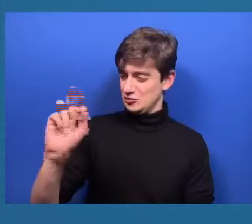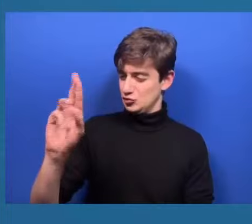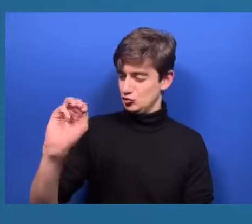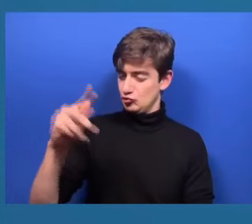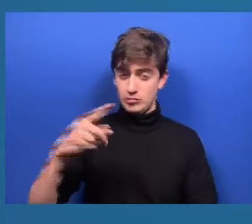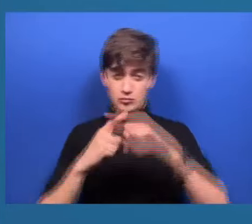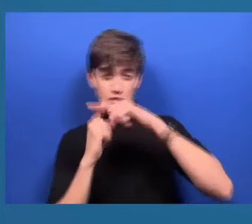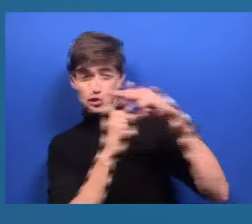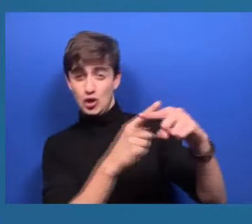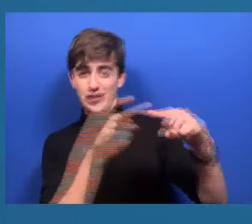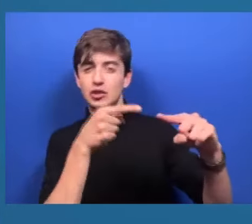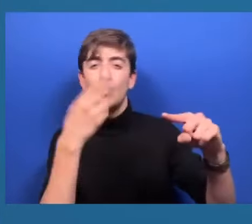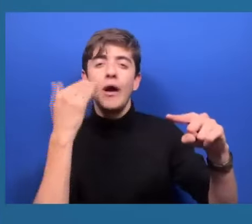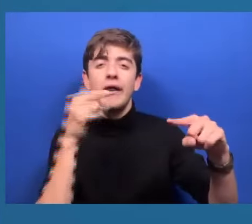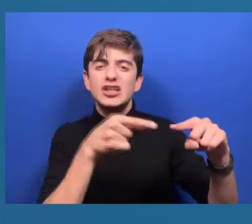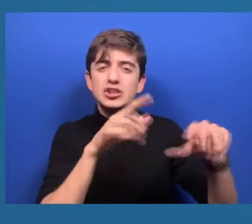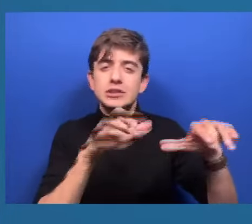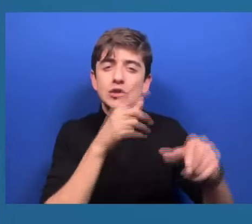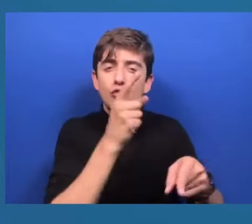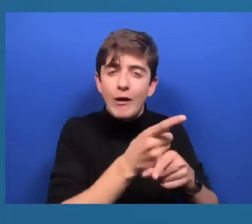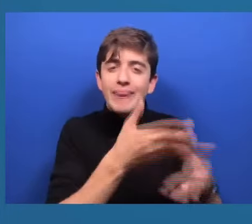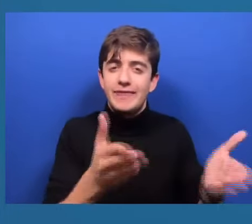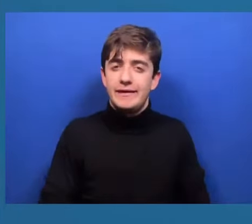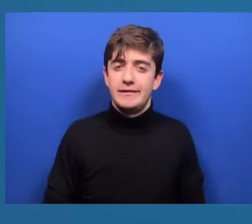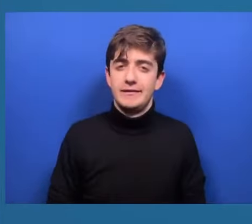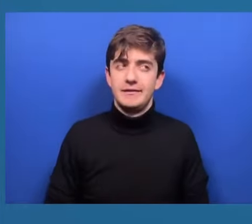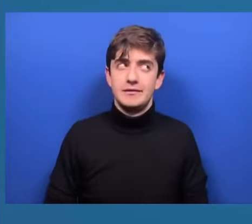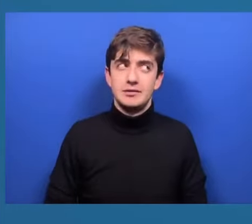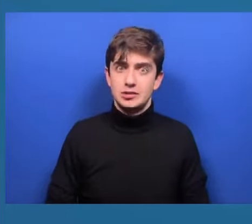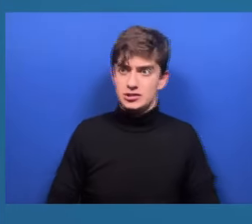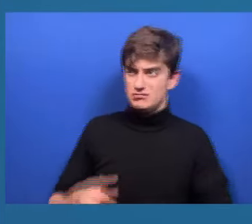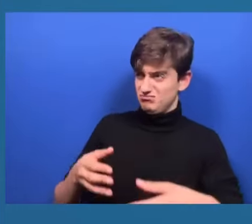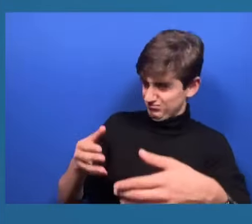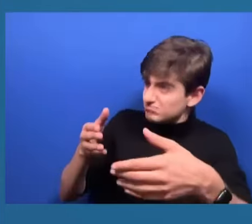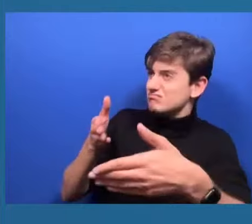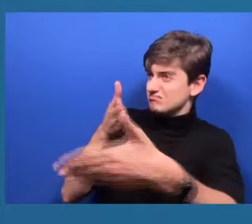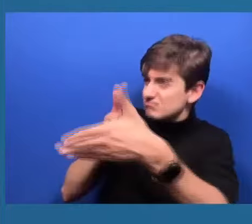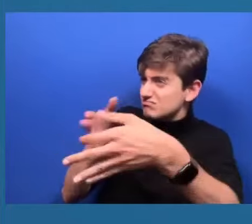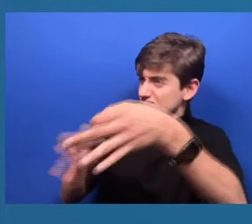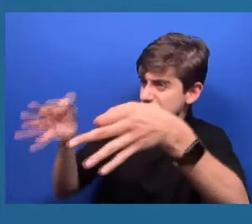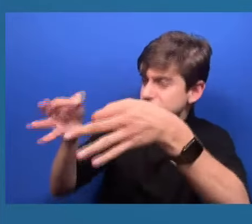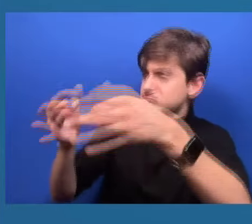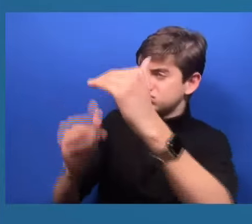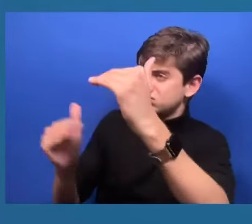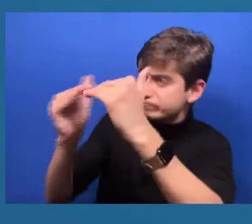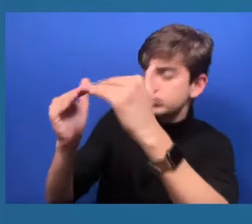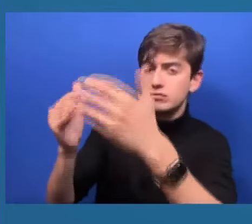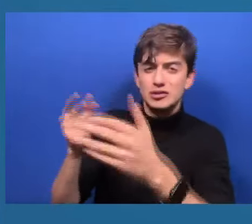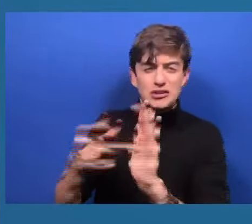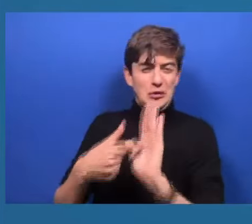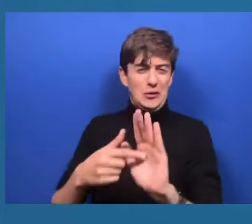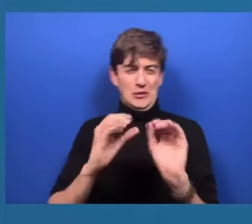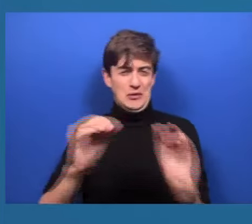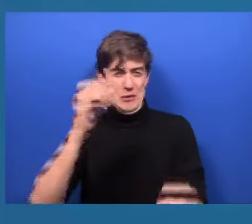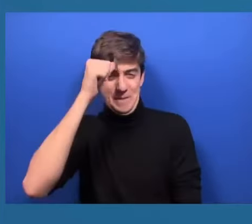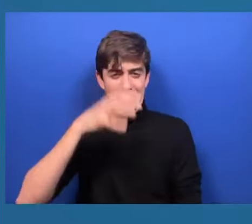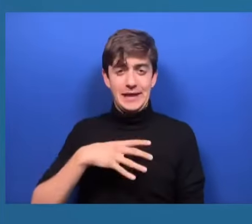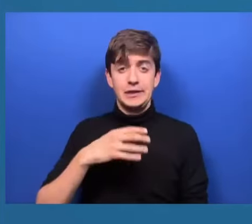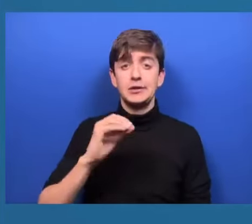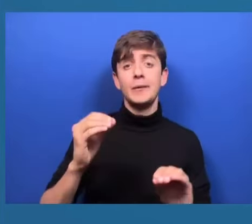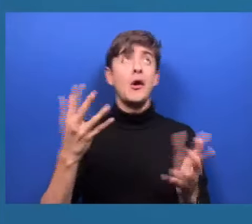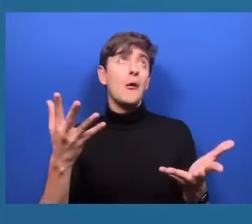thing. She held him to account. She showed that no man and no wannabe king is above